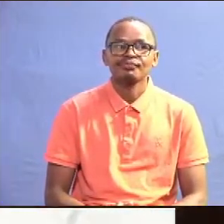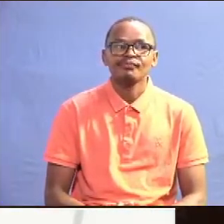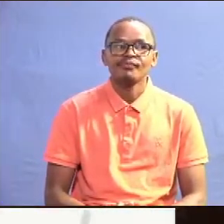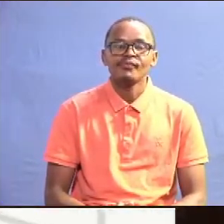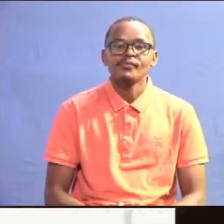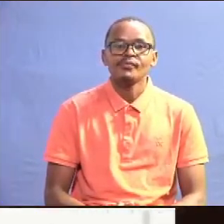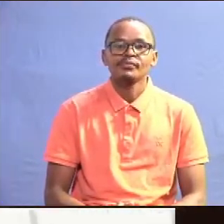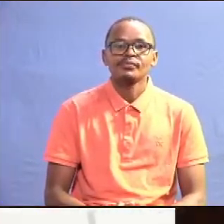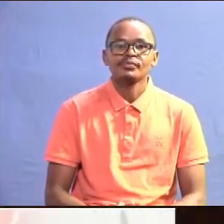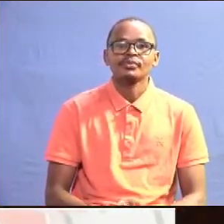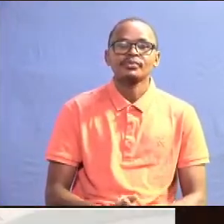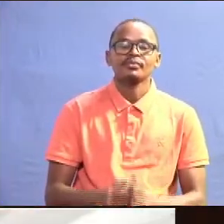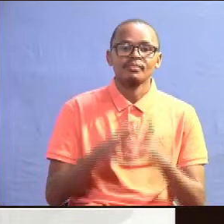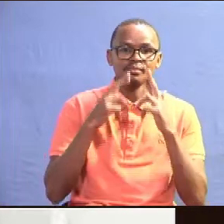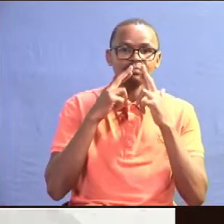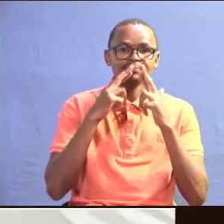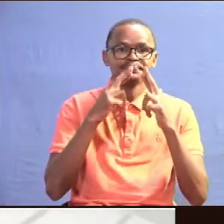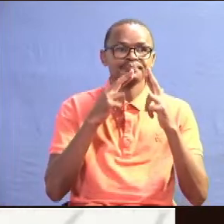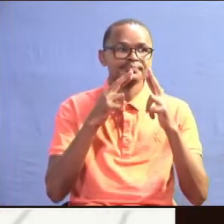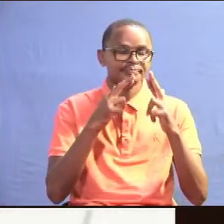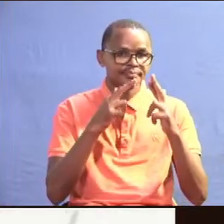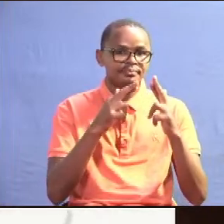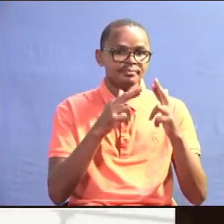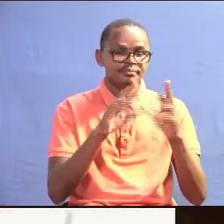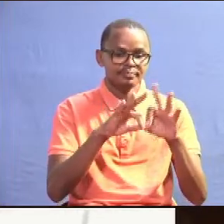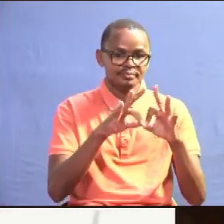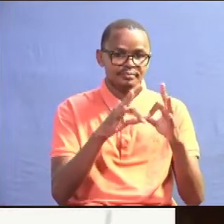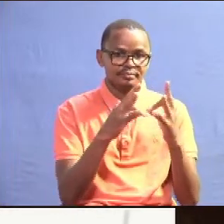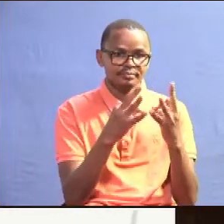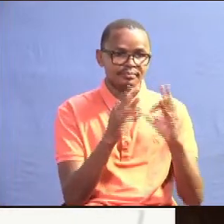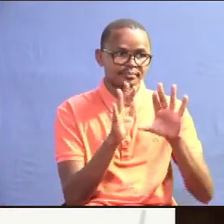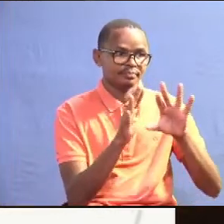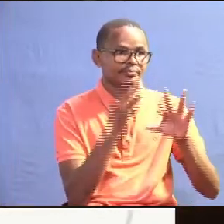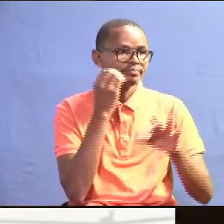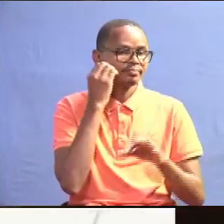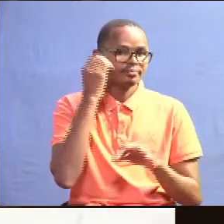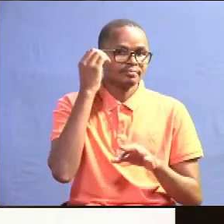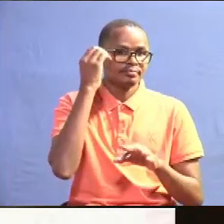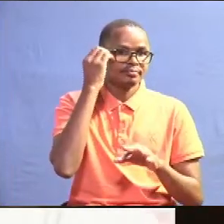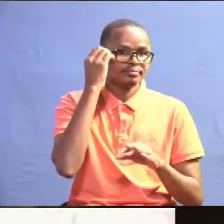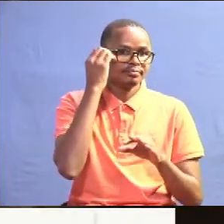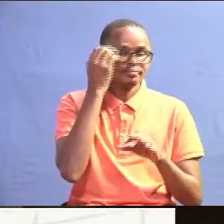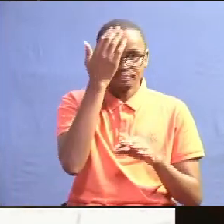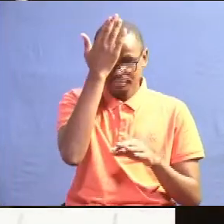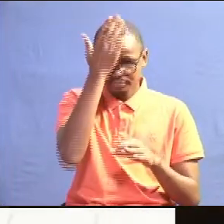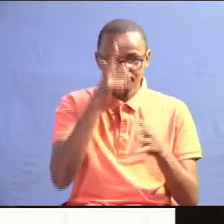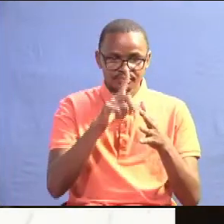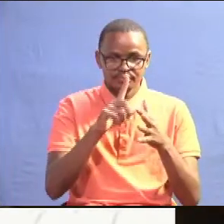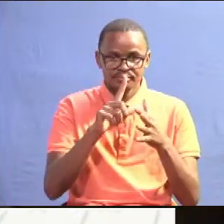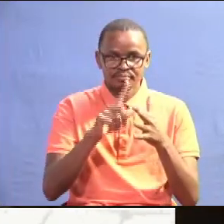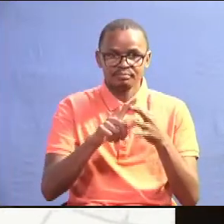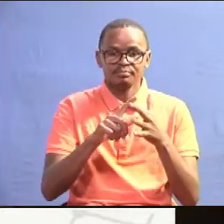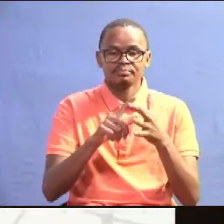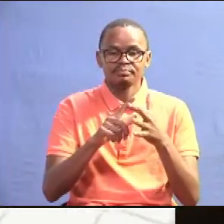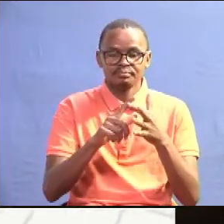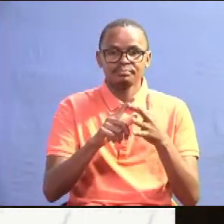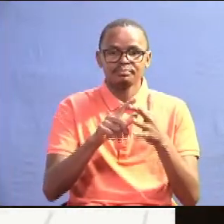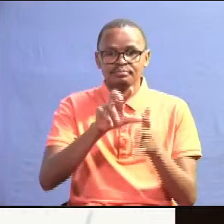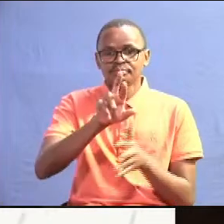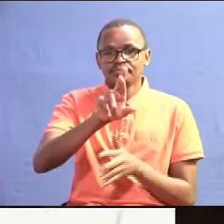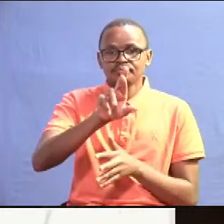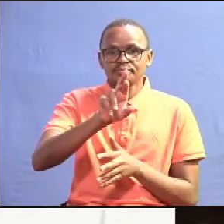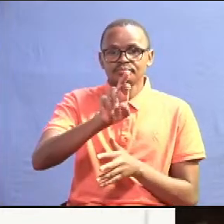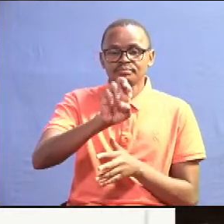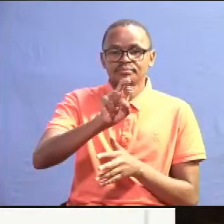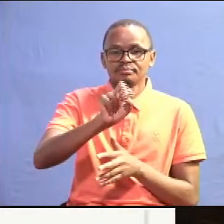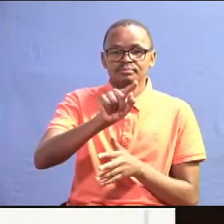Property of unknown value was reduced to ashes and families were left homeless on Monday night after a fierce fire razed down rental houses at